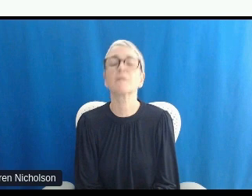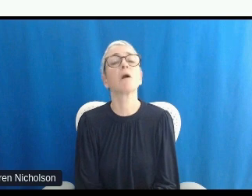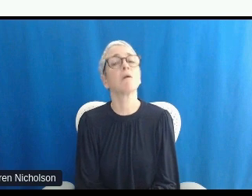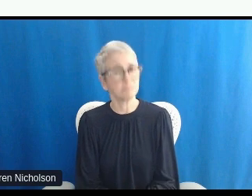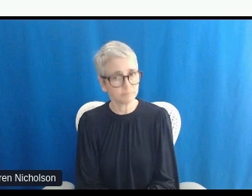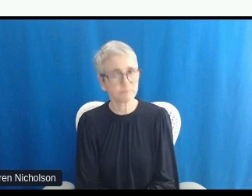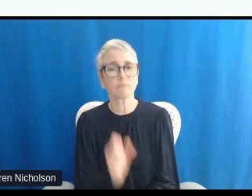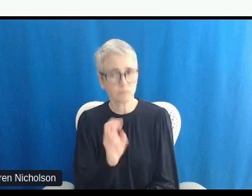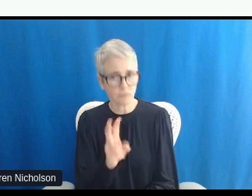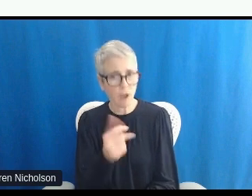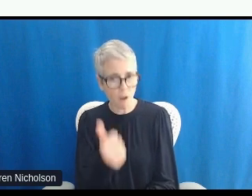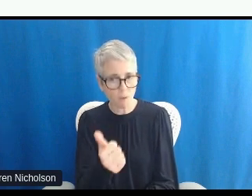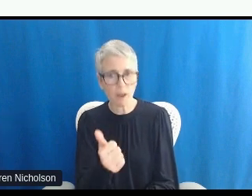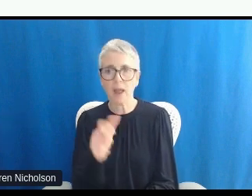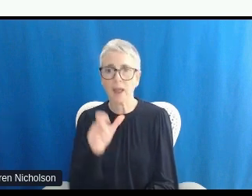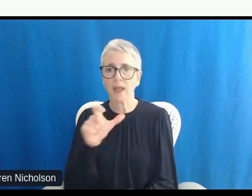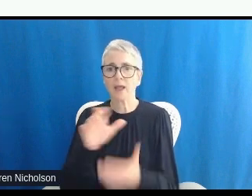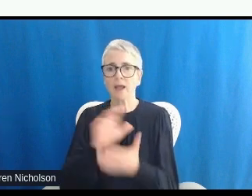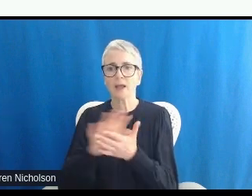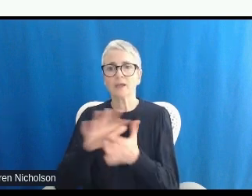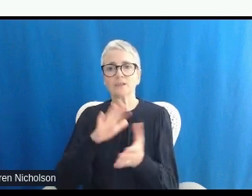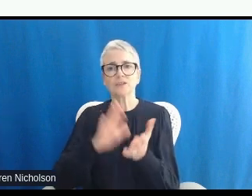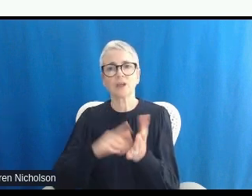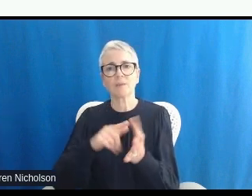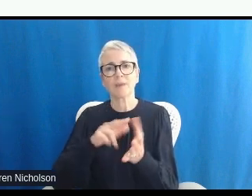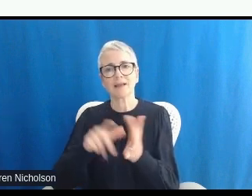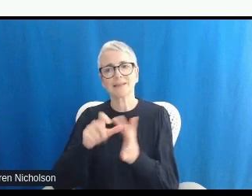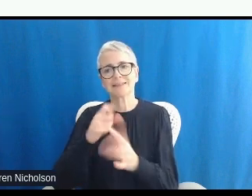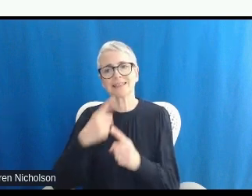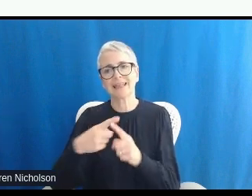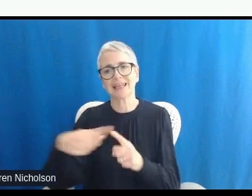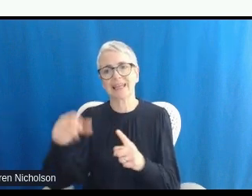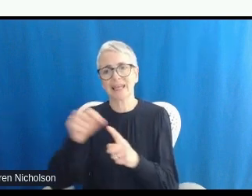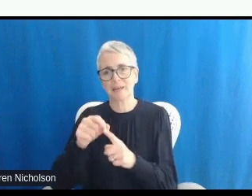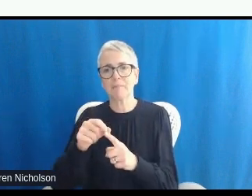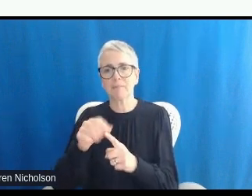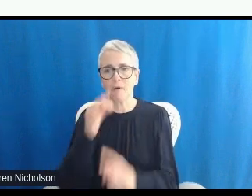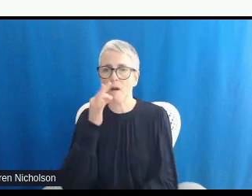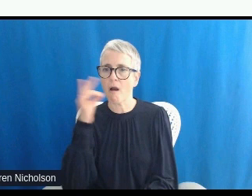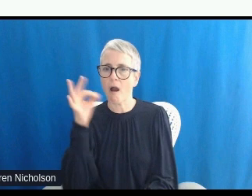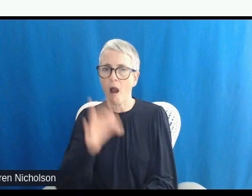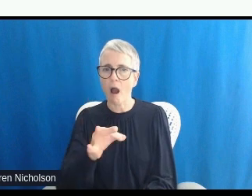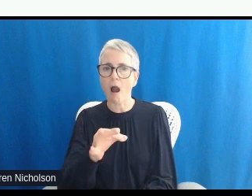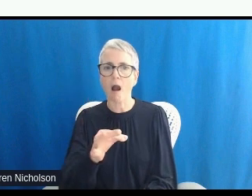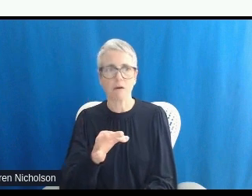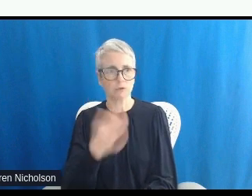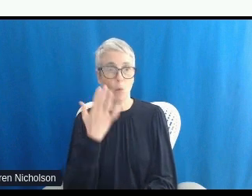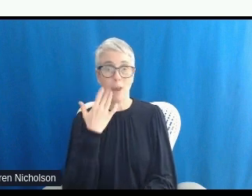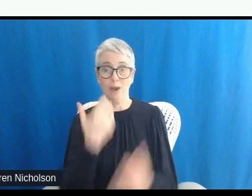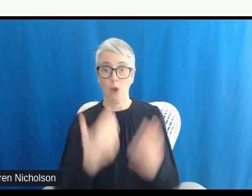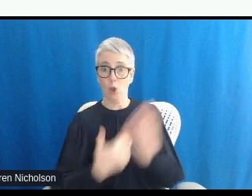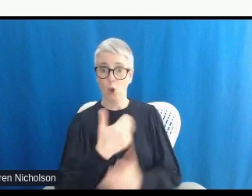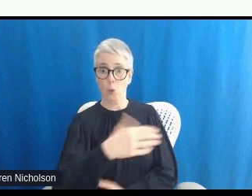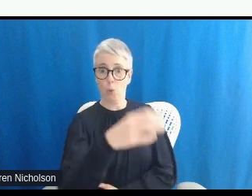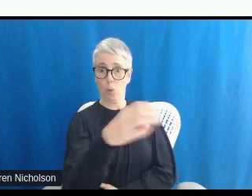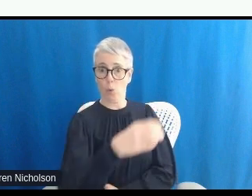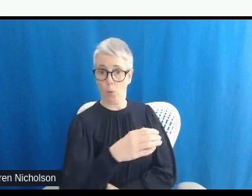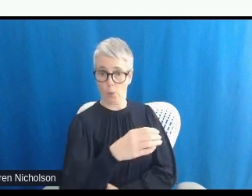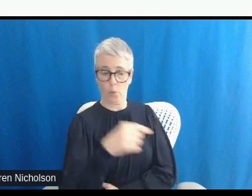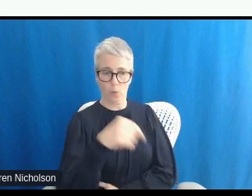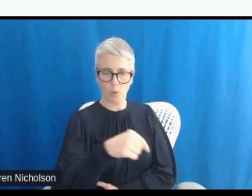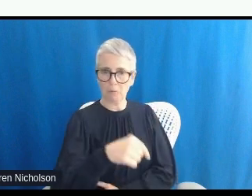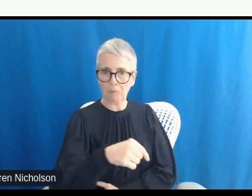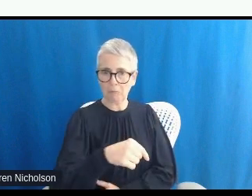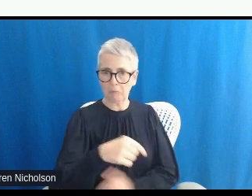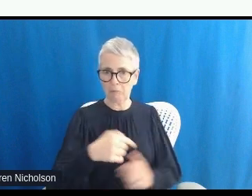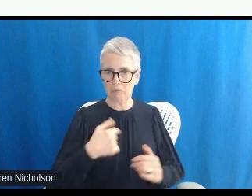Okay, so Chamandeep asked, what training and support is available to new hires who have never been exposed to accessibility